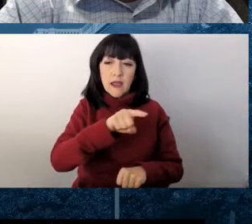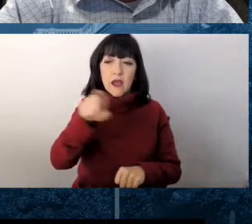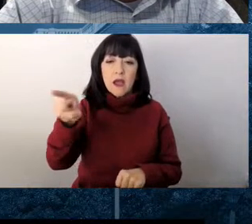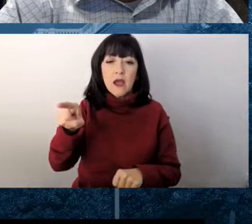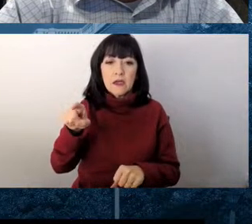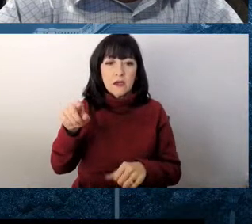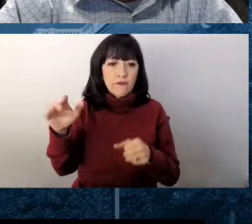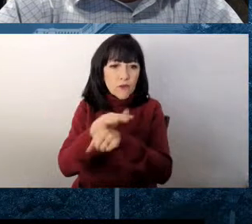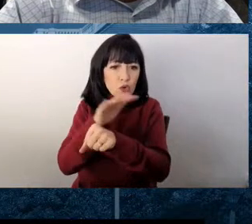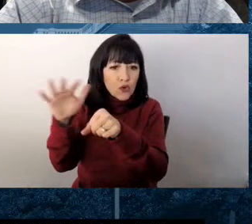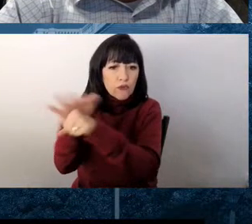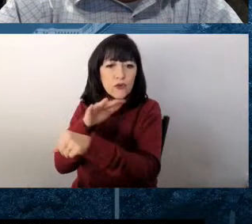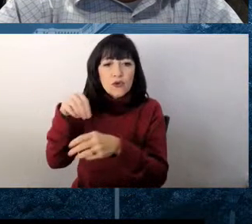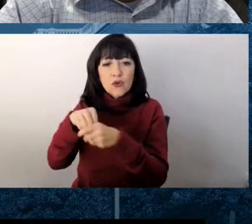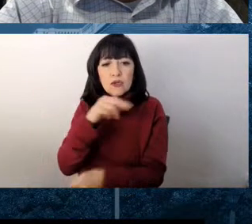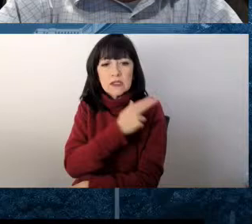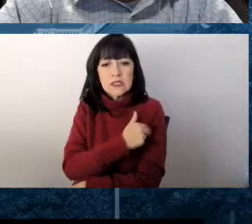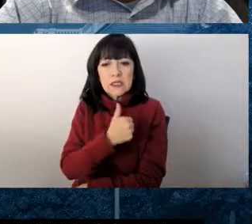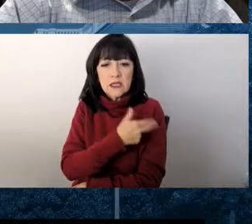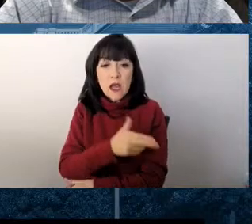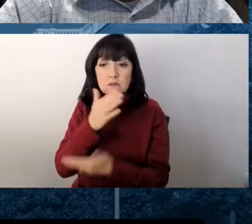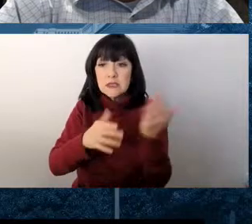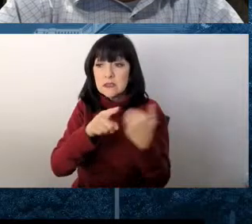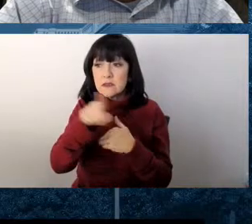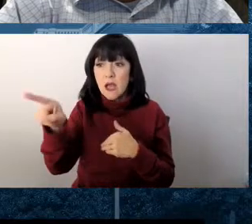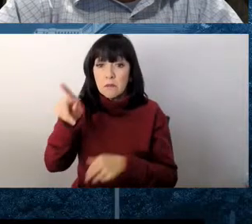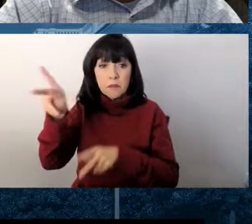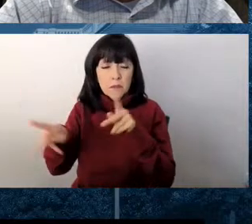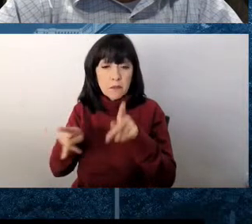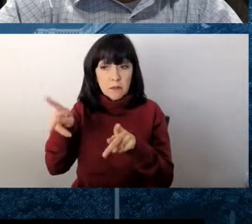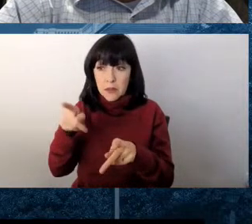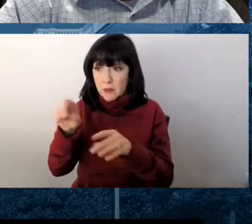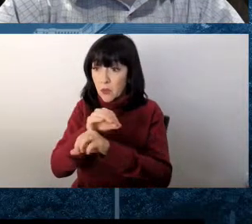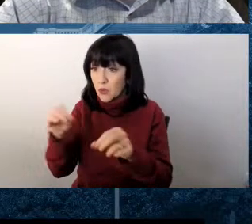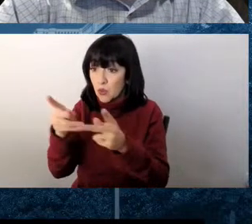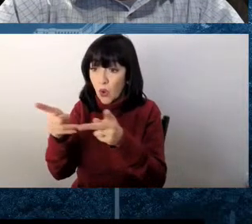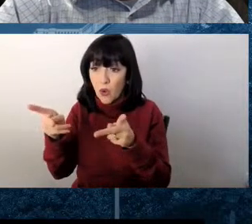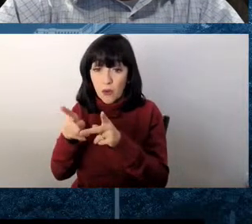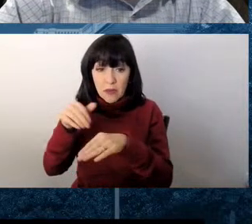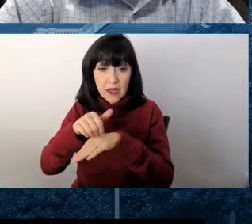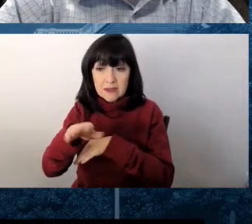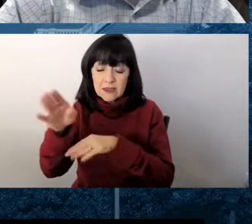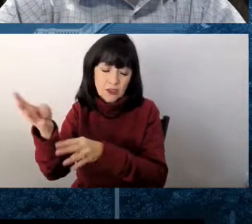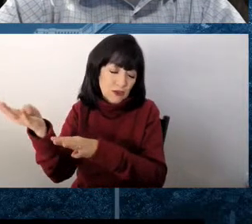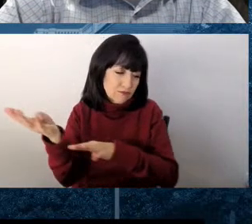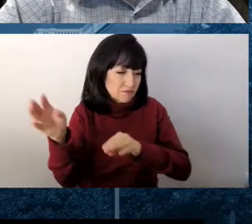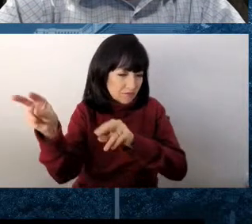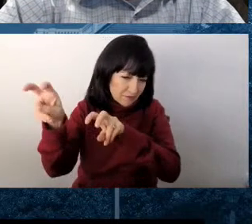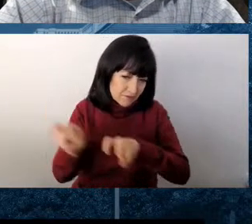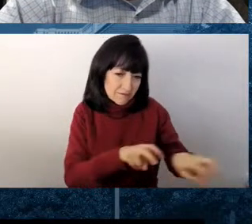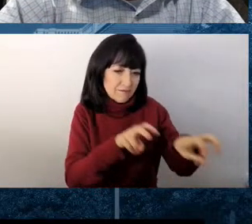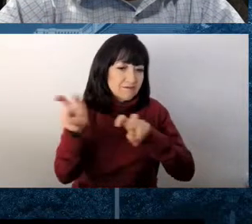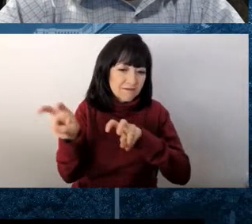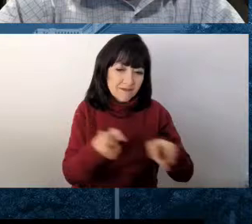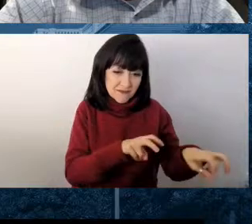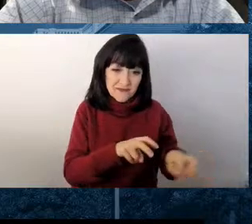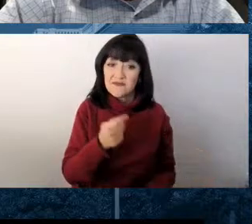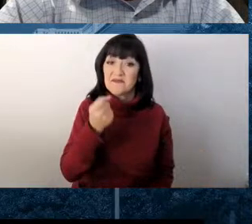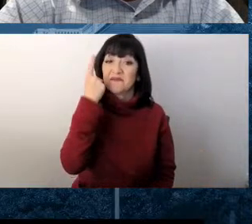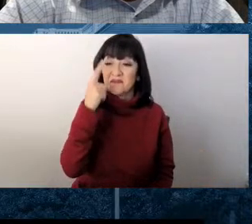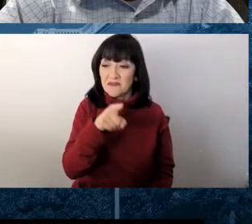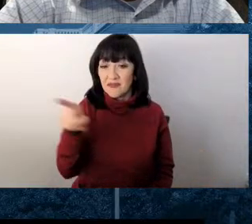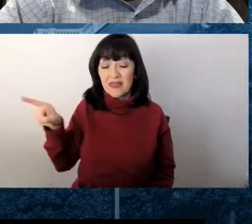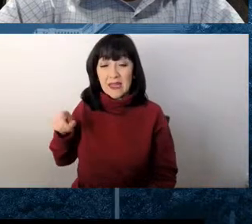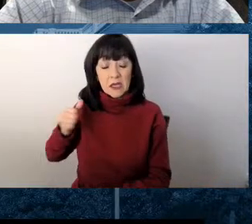ask those Guard members when they enlisted, whatever that was, is you think you'd be going to Del Tech for 2 weeks to take a class and then go into a facility?